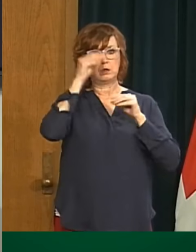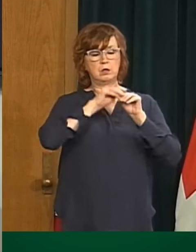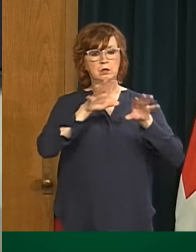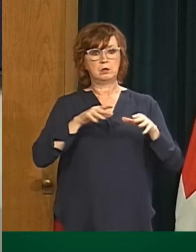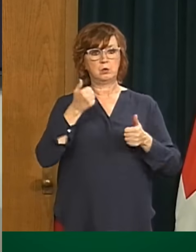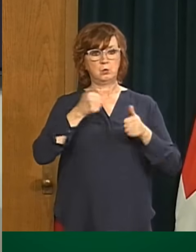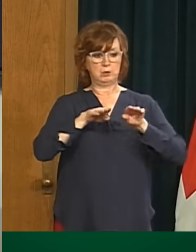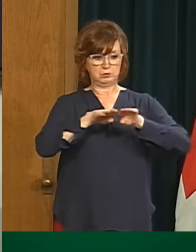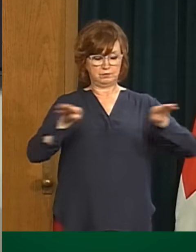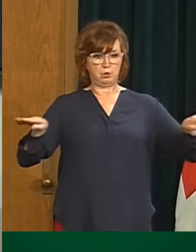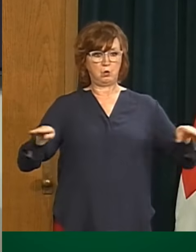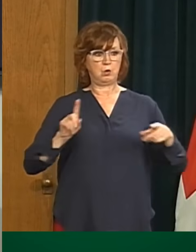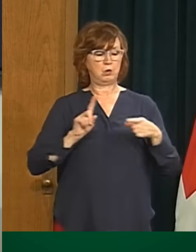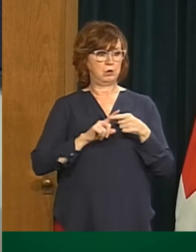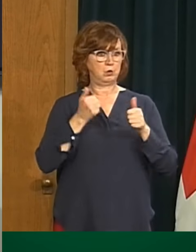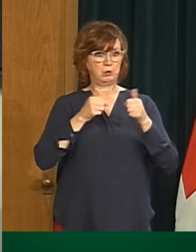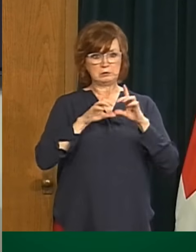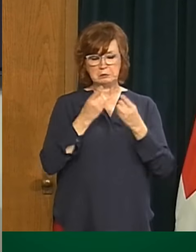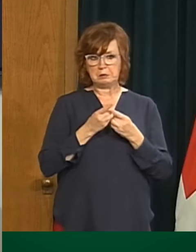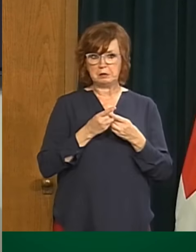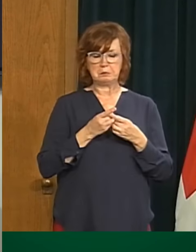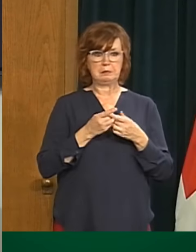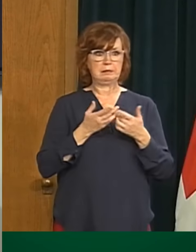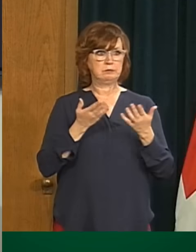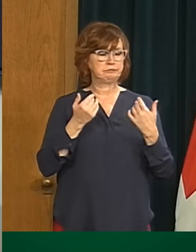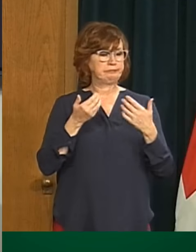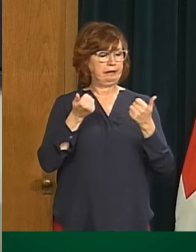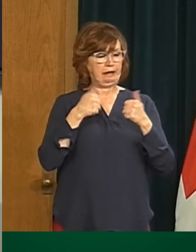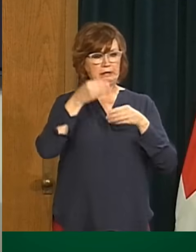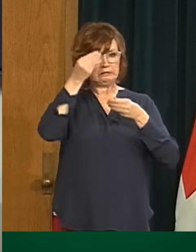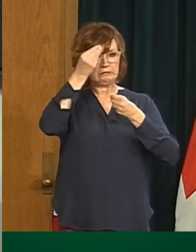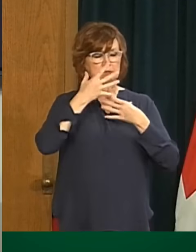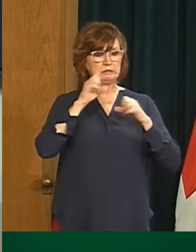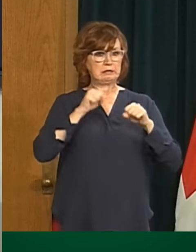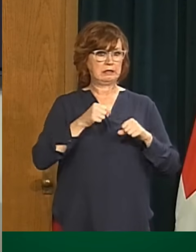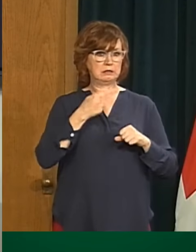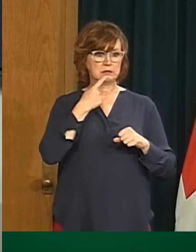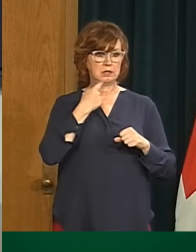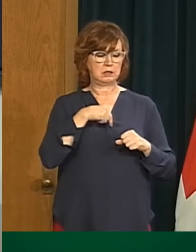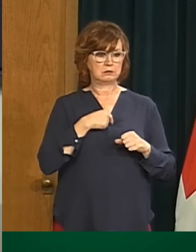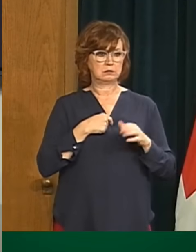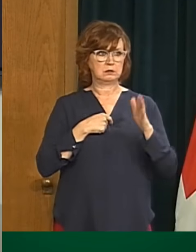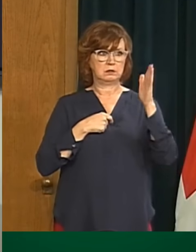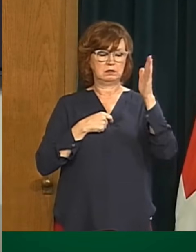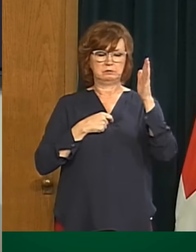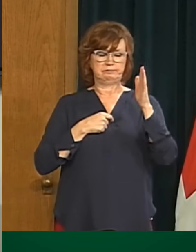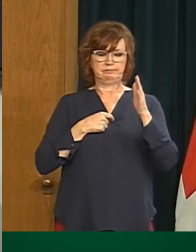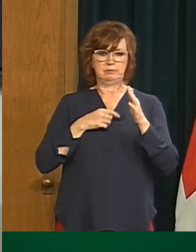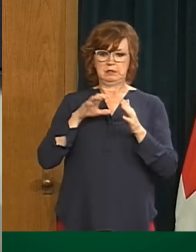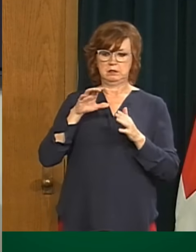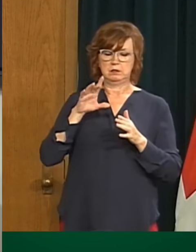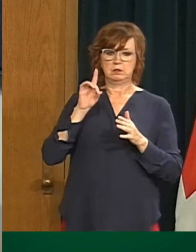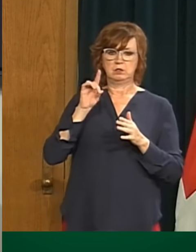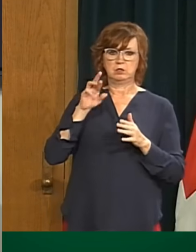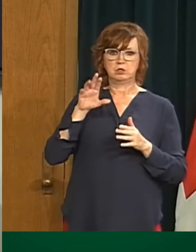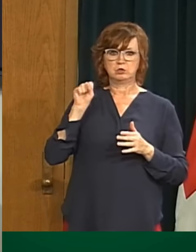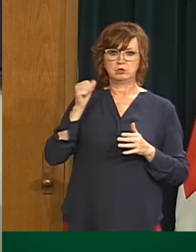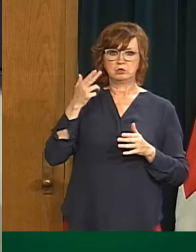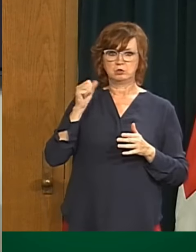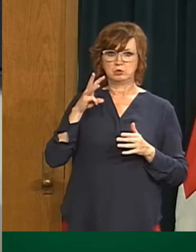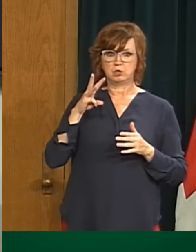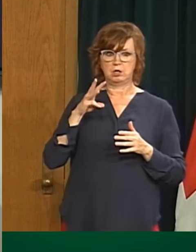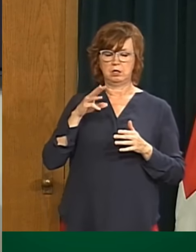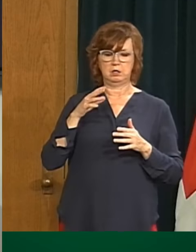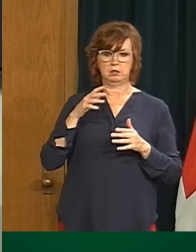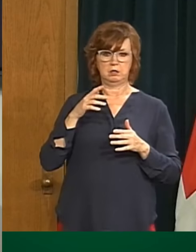floor this person was on, or any other information that you have. We'll have to get back to you on that, and we